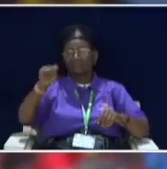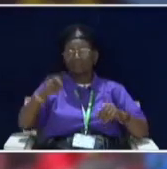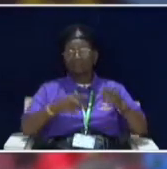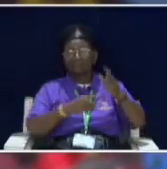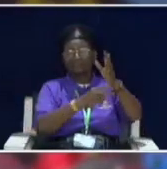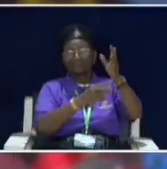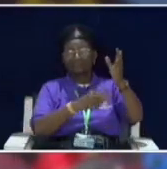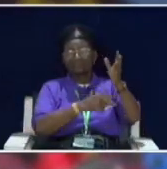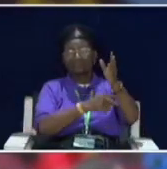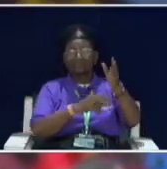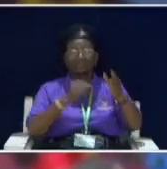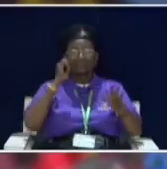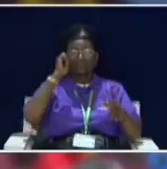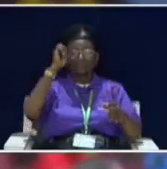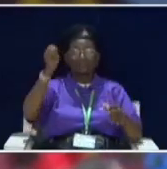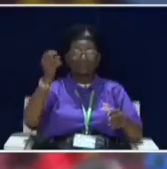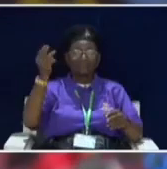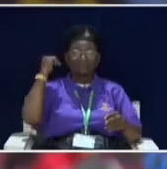were so shaken